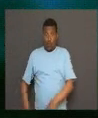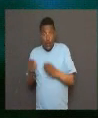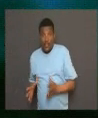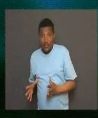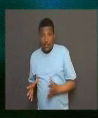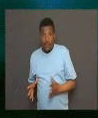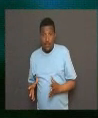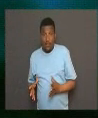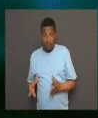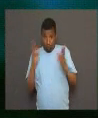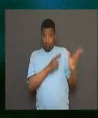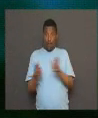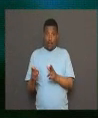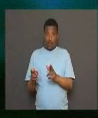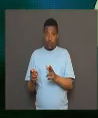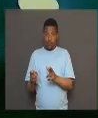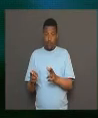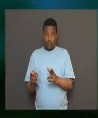Students, let's get ready.